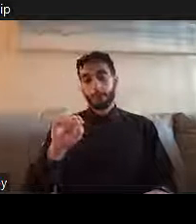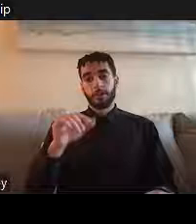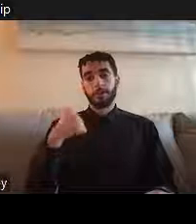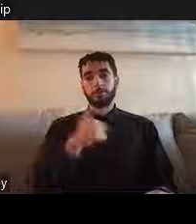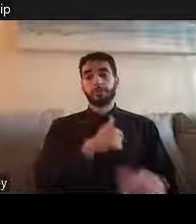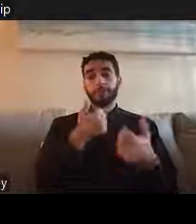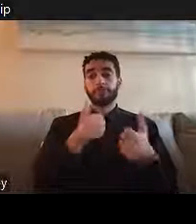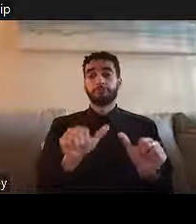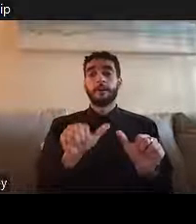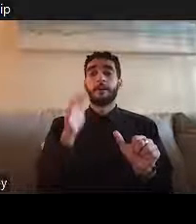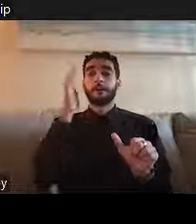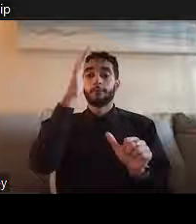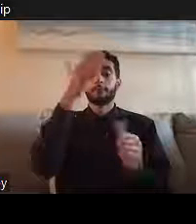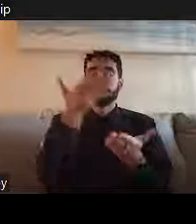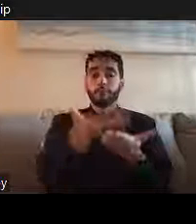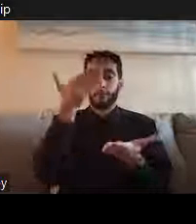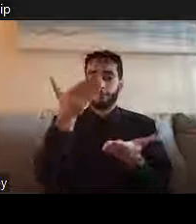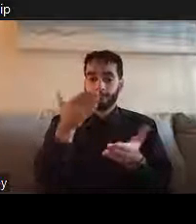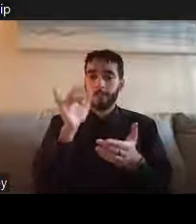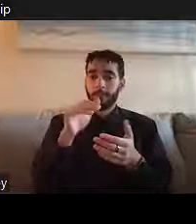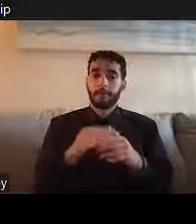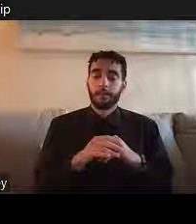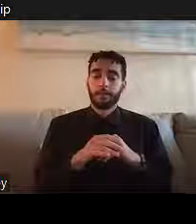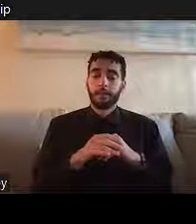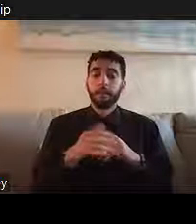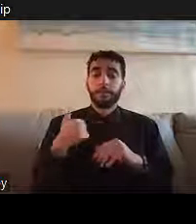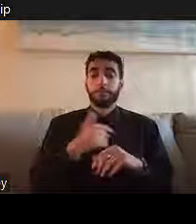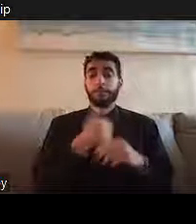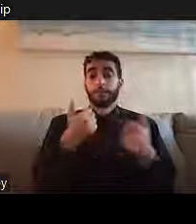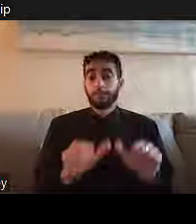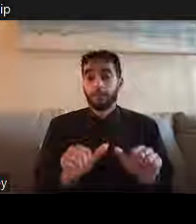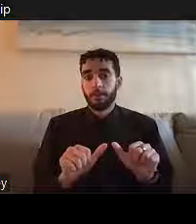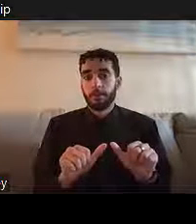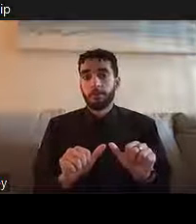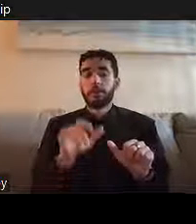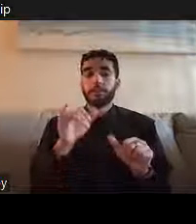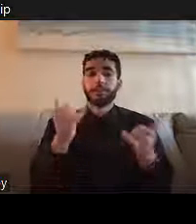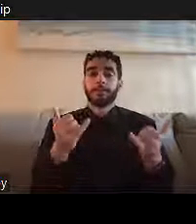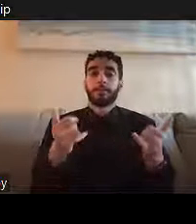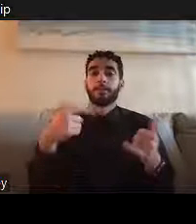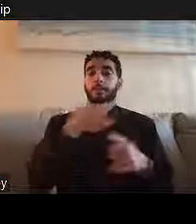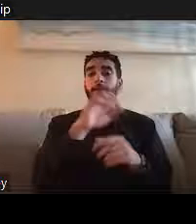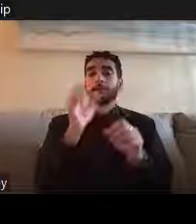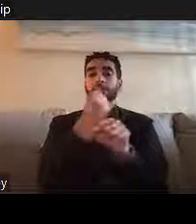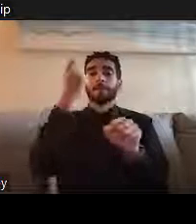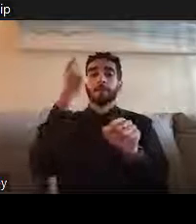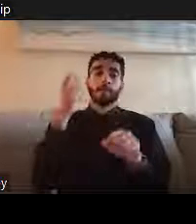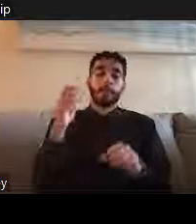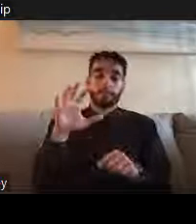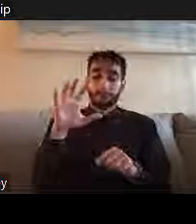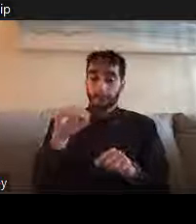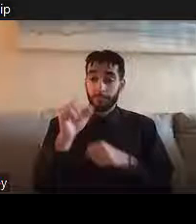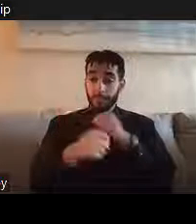network. Many of our AAAs are celebrating their 50th anniversary this year, and we are trying